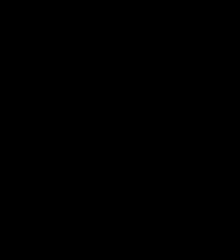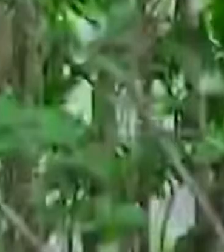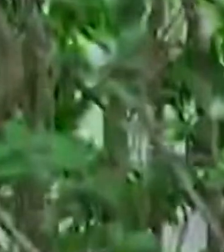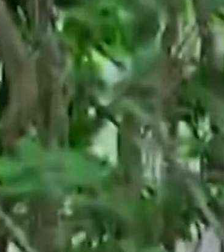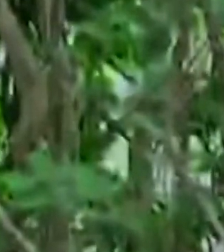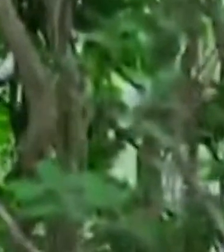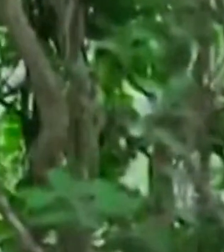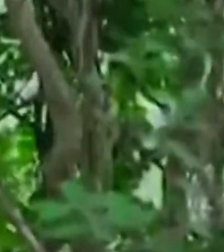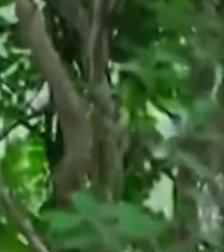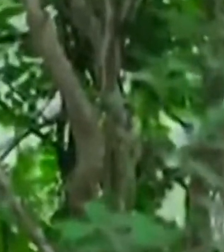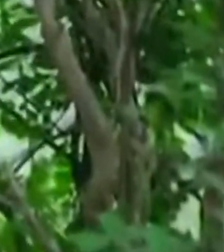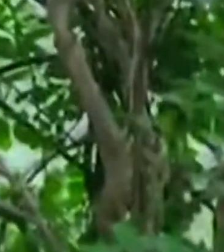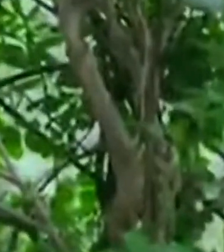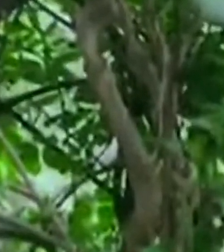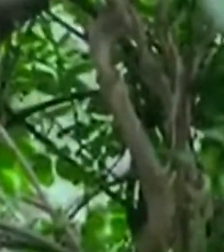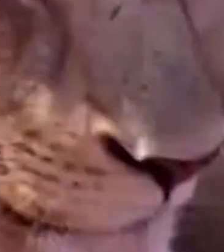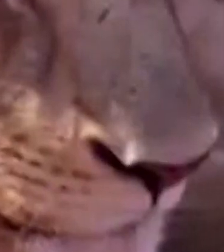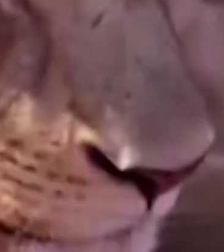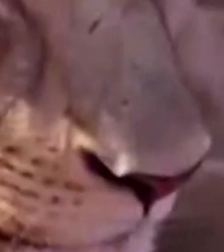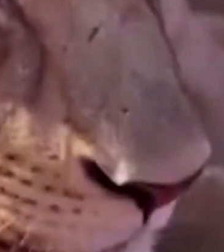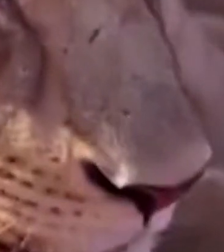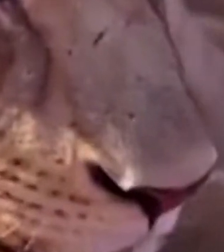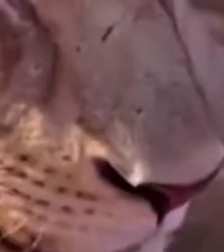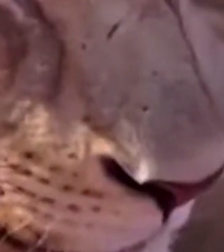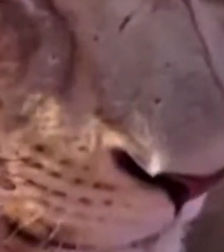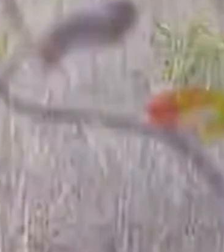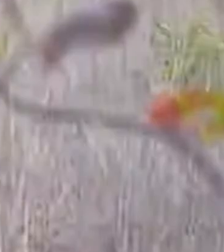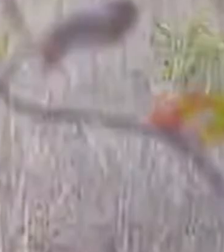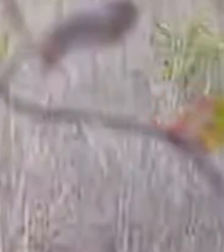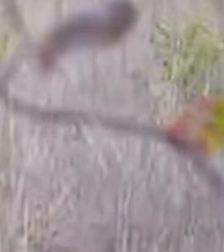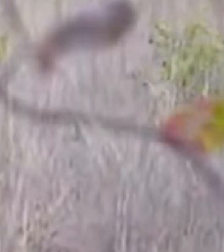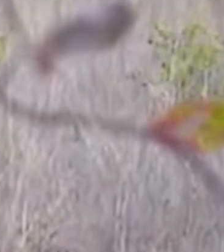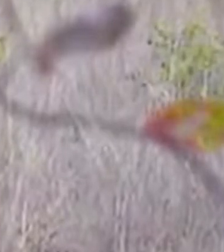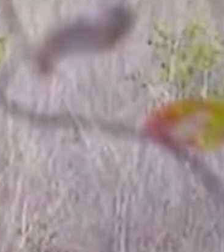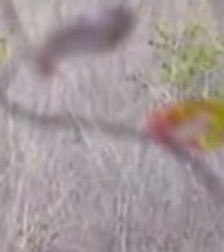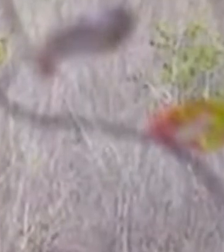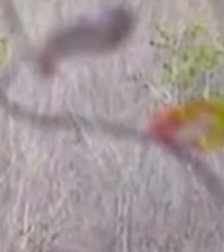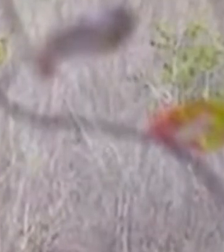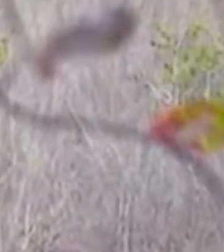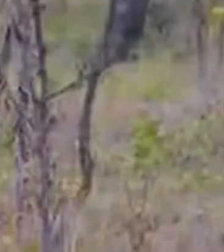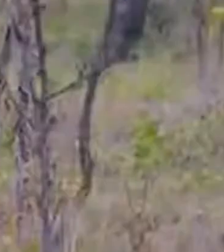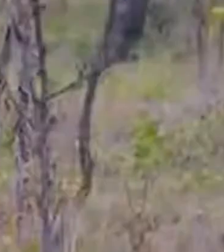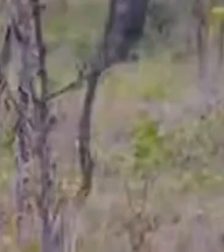with nature is more to your liking, then we have just the thing for you.